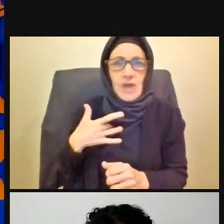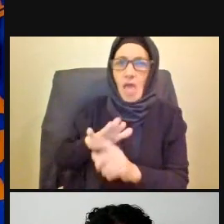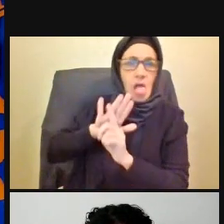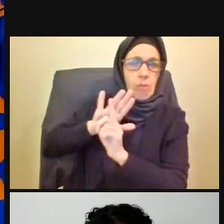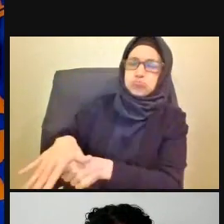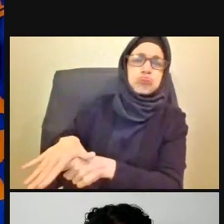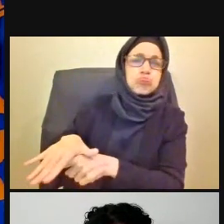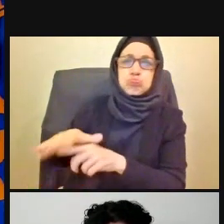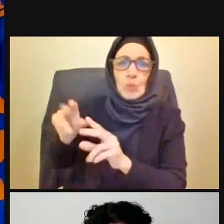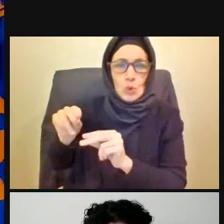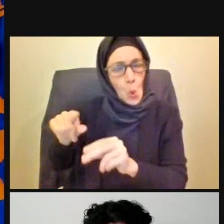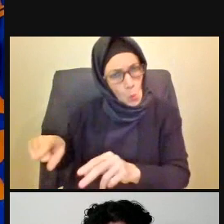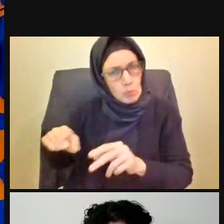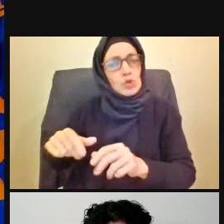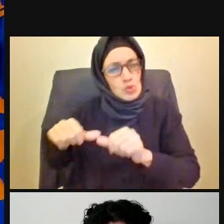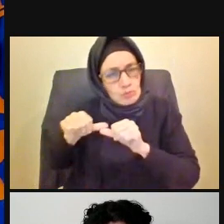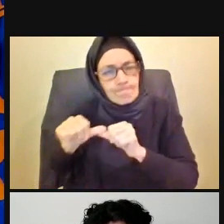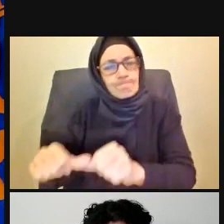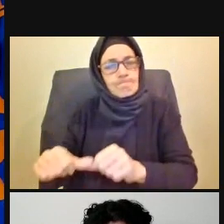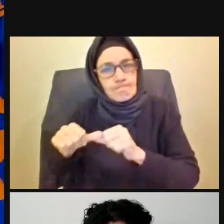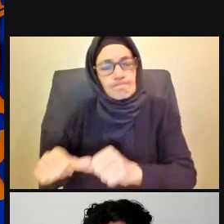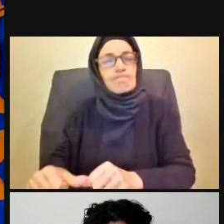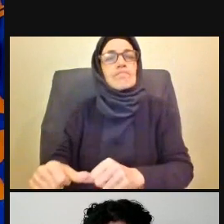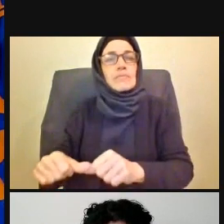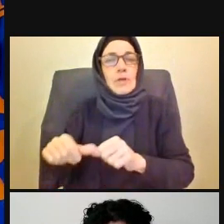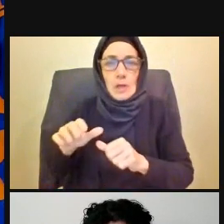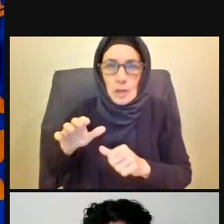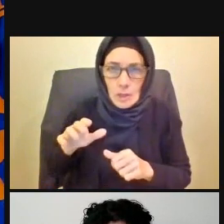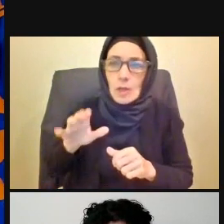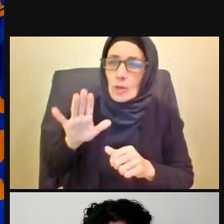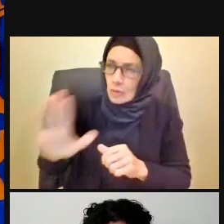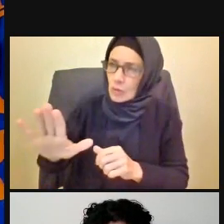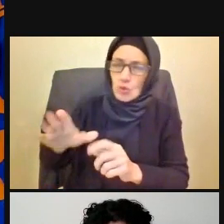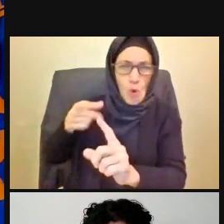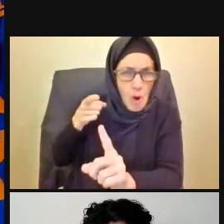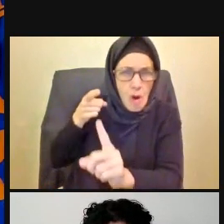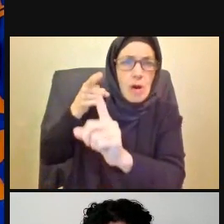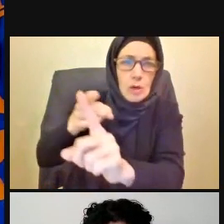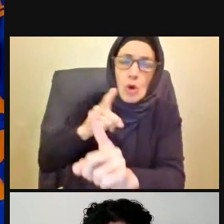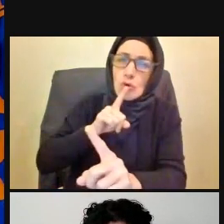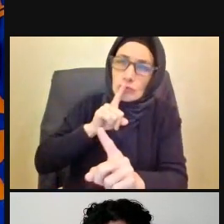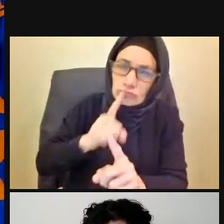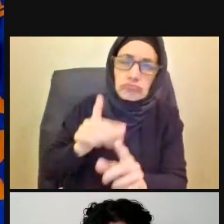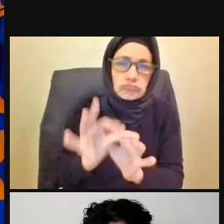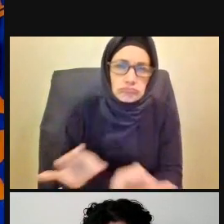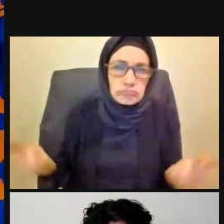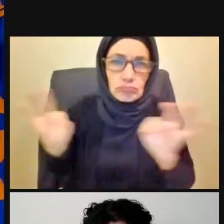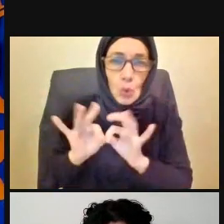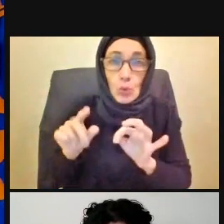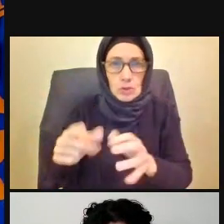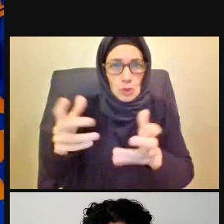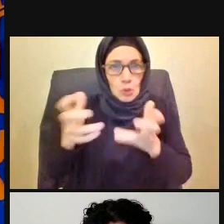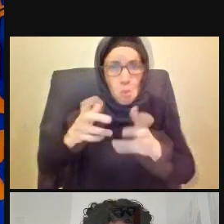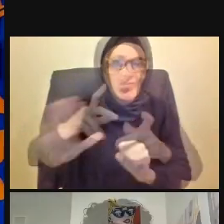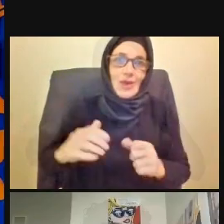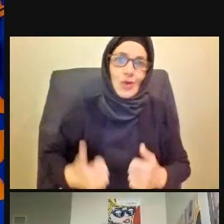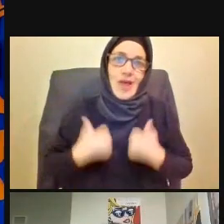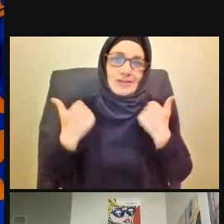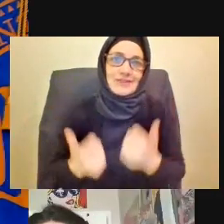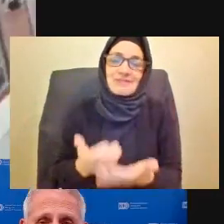your cause is a very noble cause. You're trying to get people to be vaccinated, which means you're trying to save their